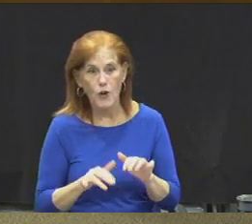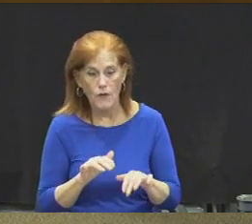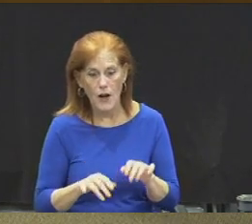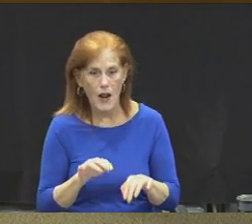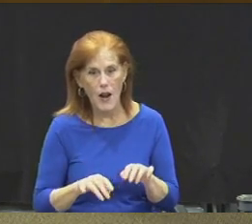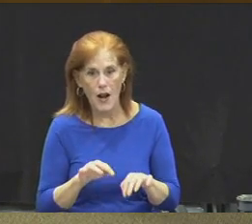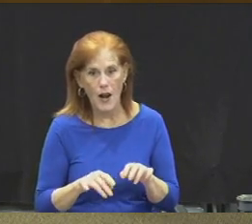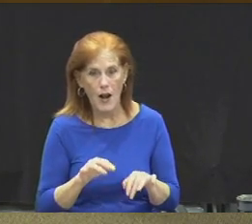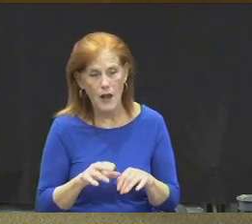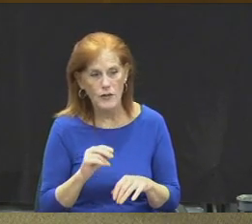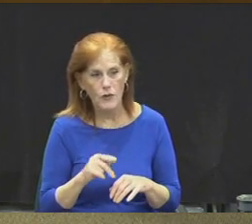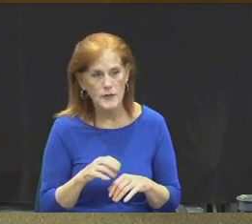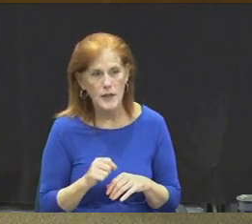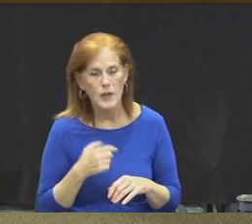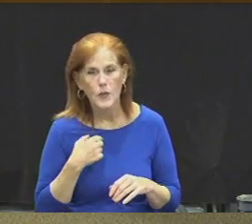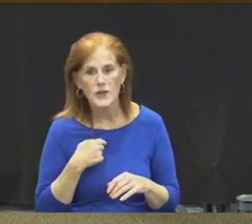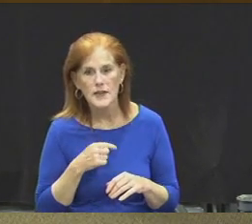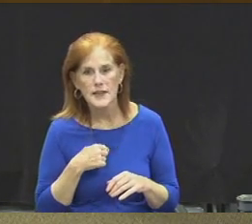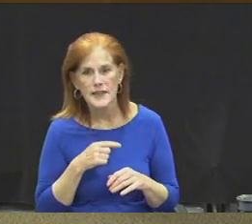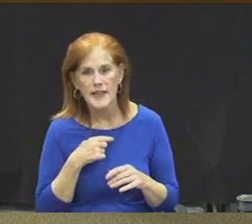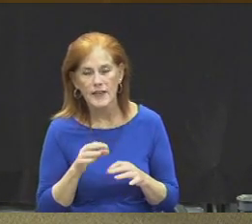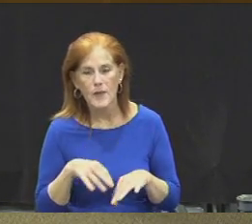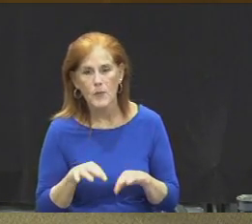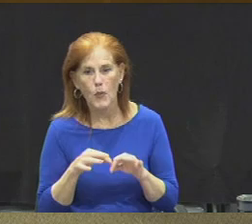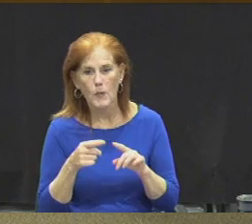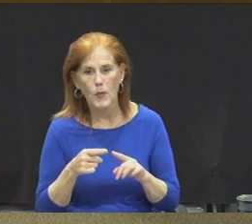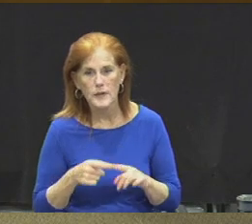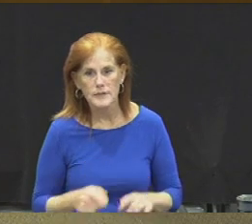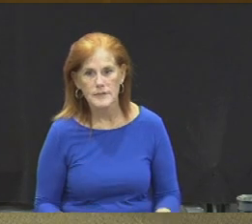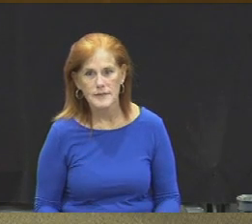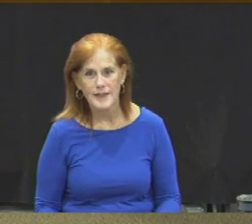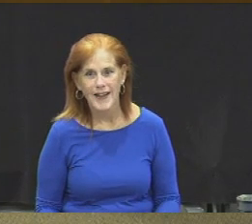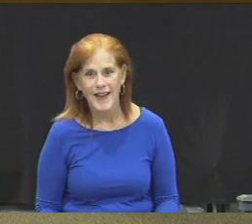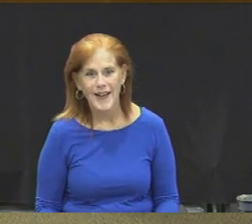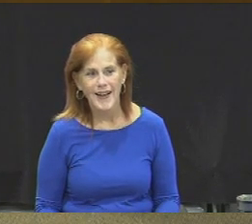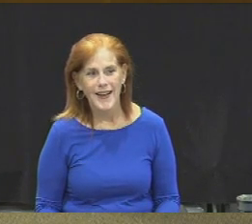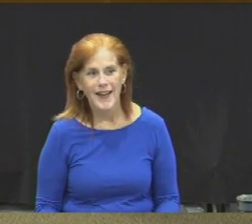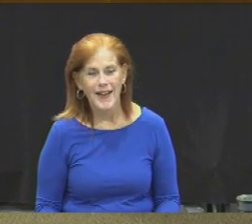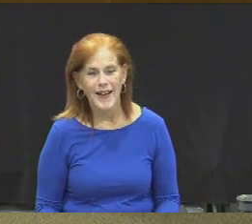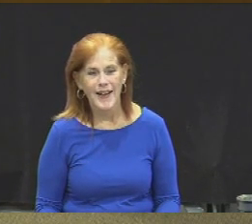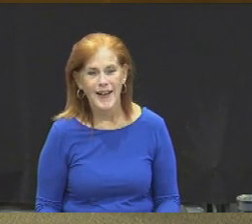here. Like you just need the highlights. But